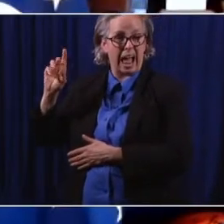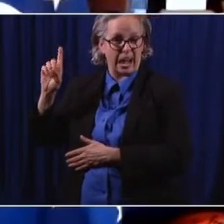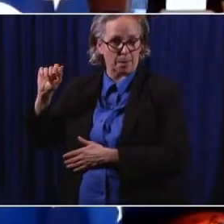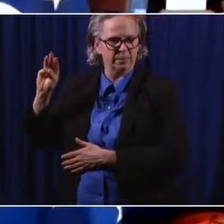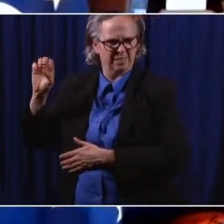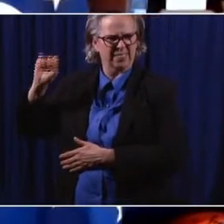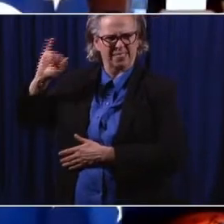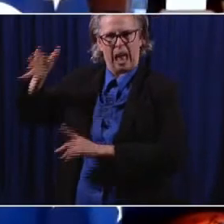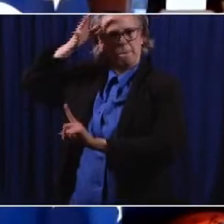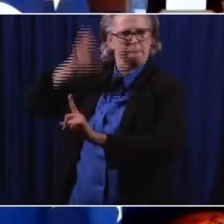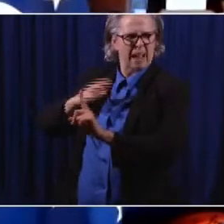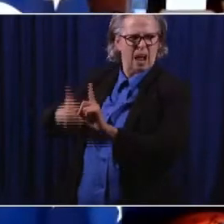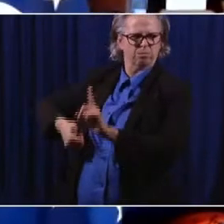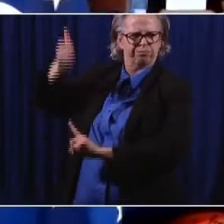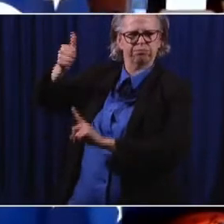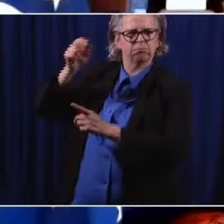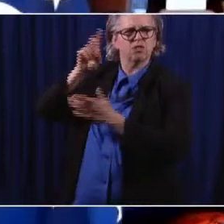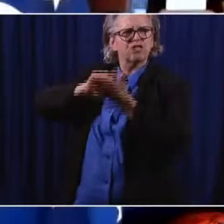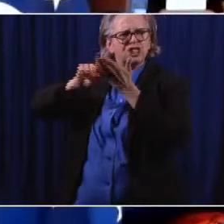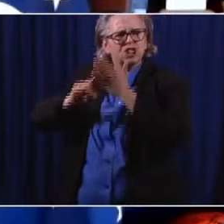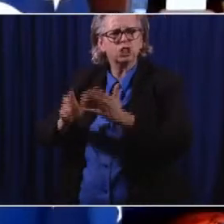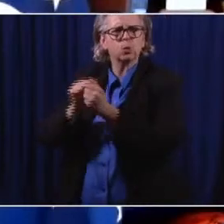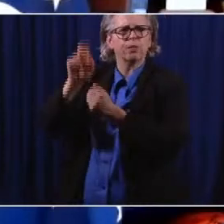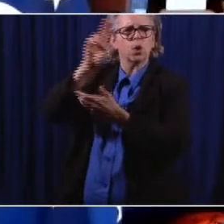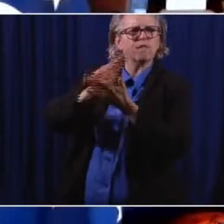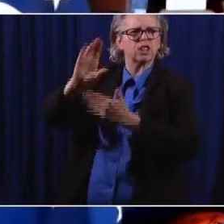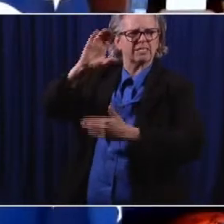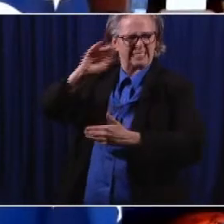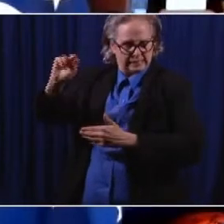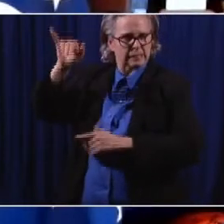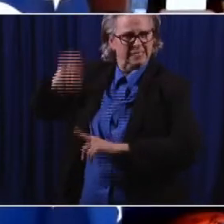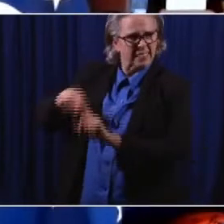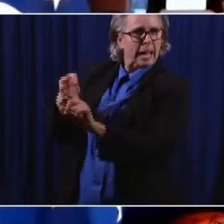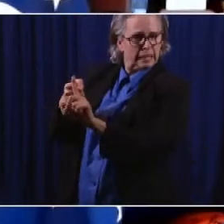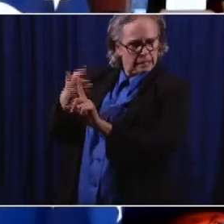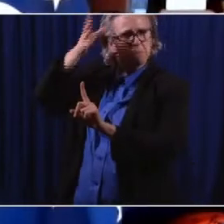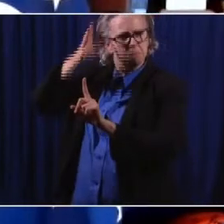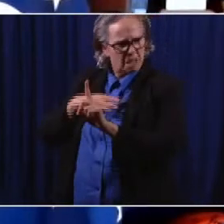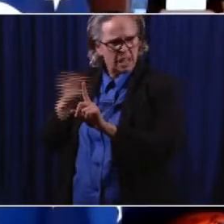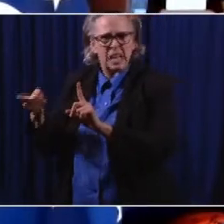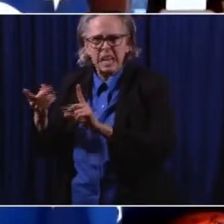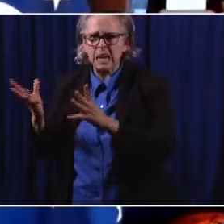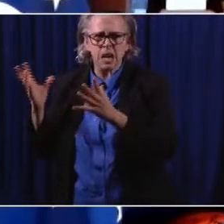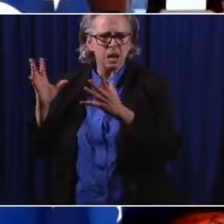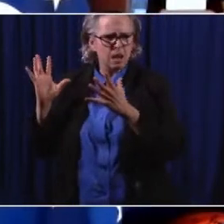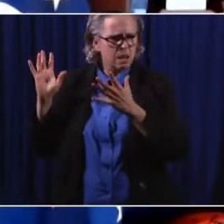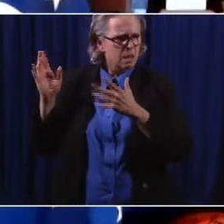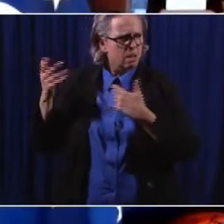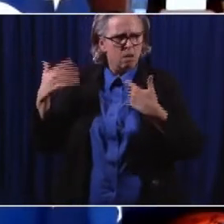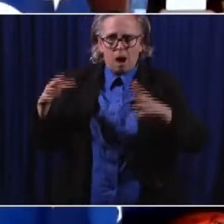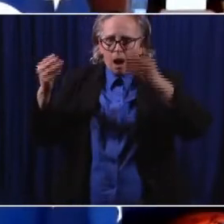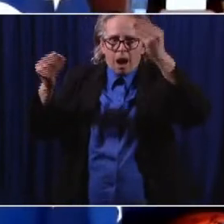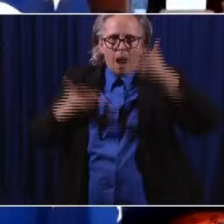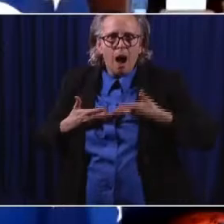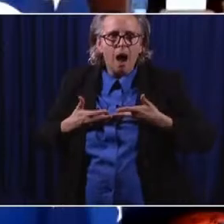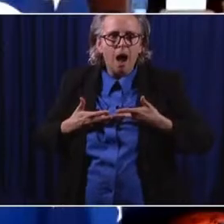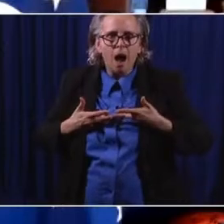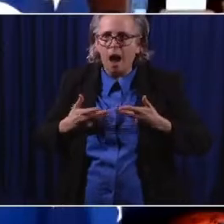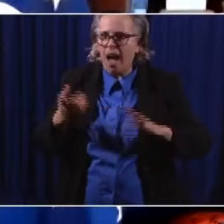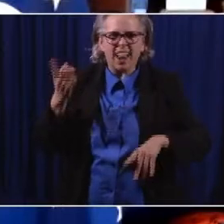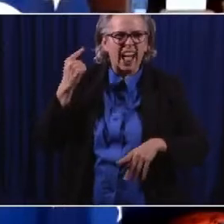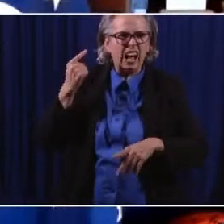Institute. After the completion of the Ohio IP Promise, he noted that last year, University of Cincinnati